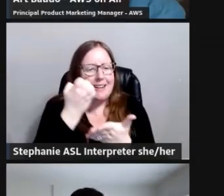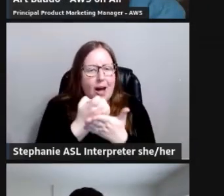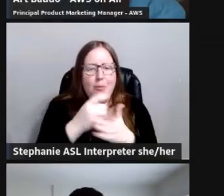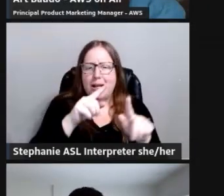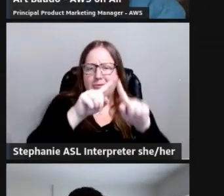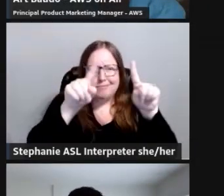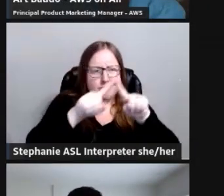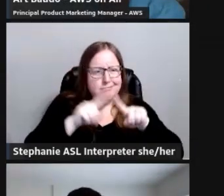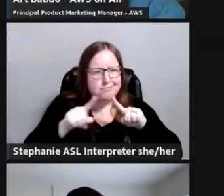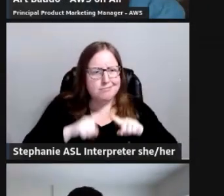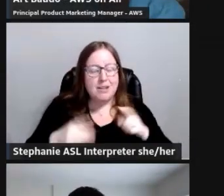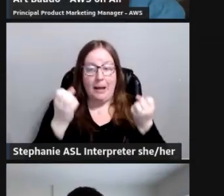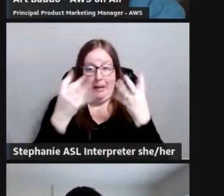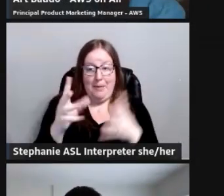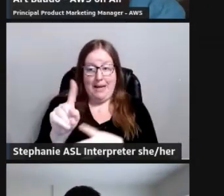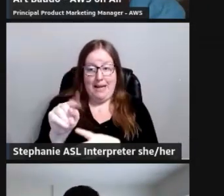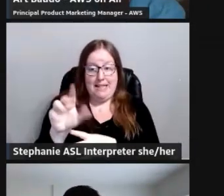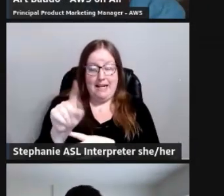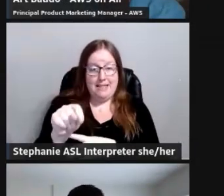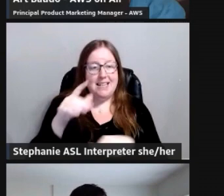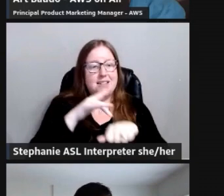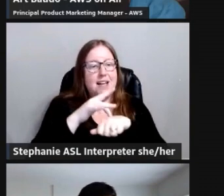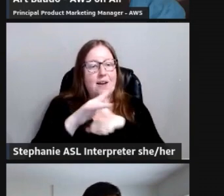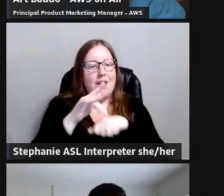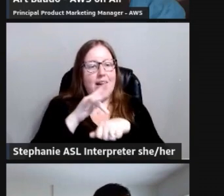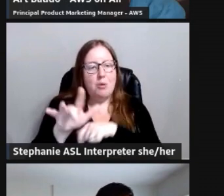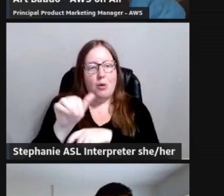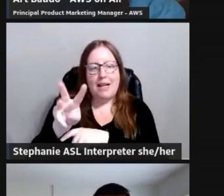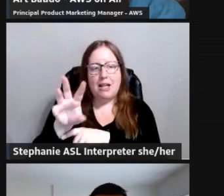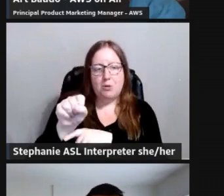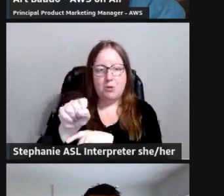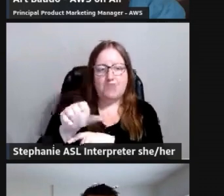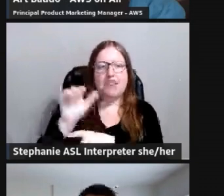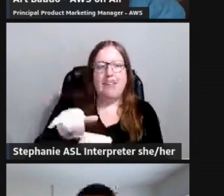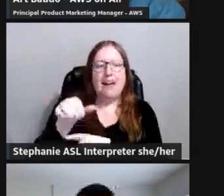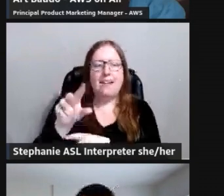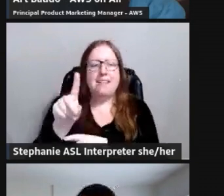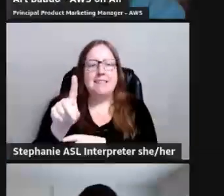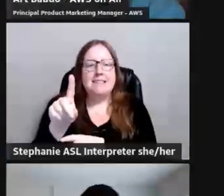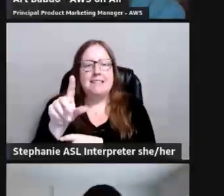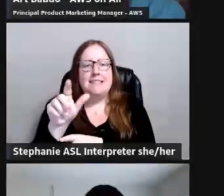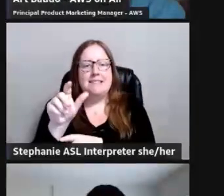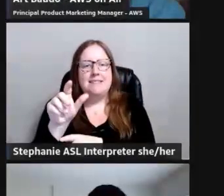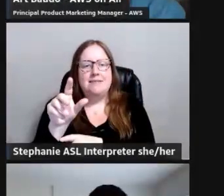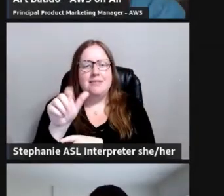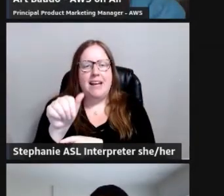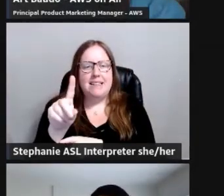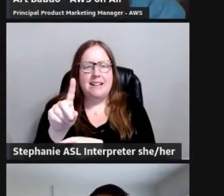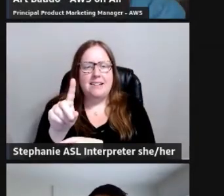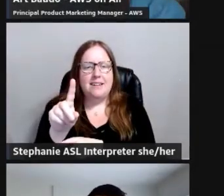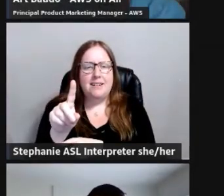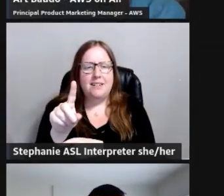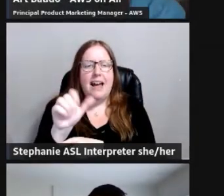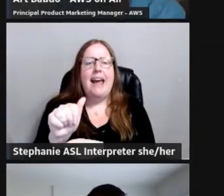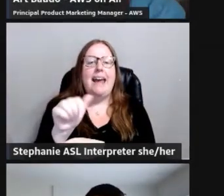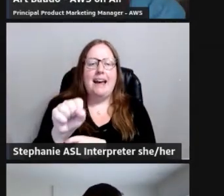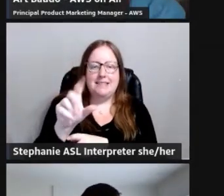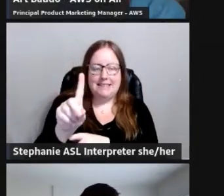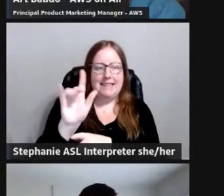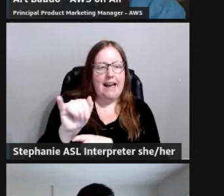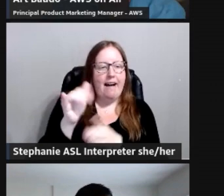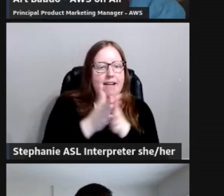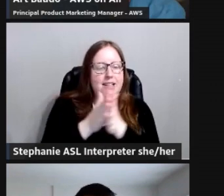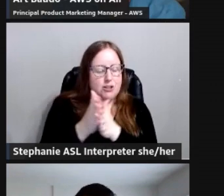are available on AWS via this ASDI initiative. And the advantage is you can bring all these data sets